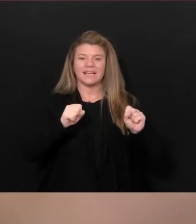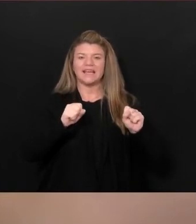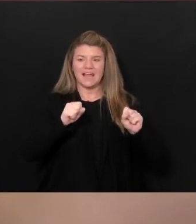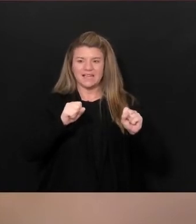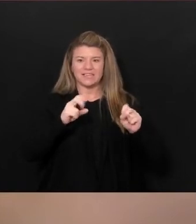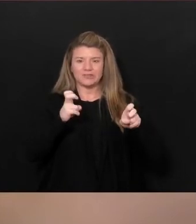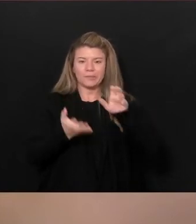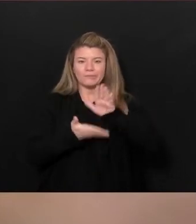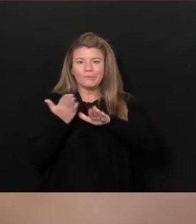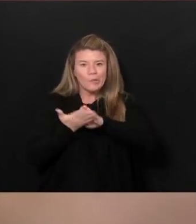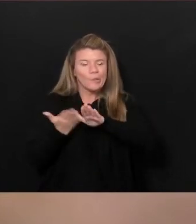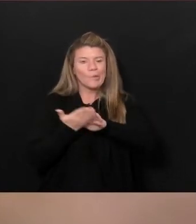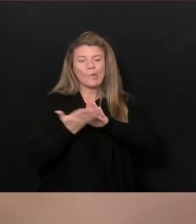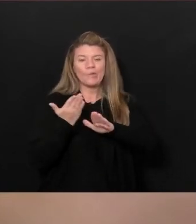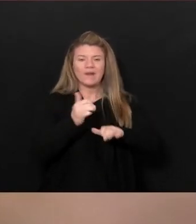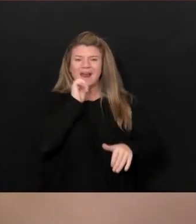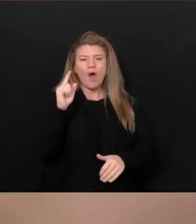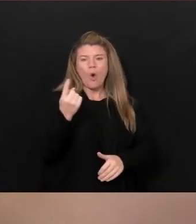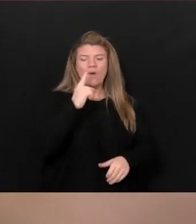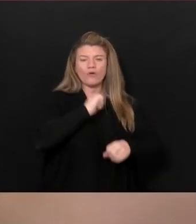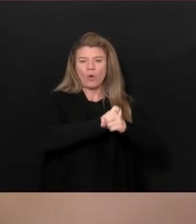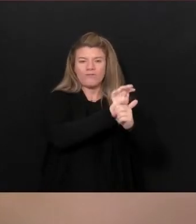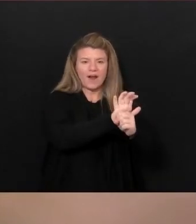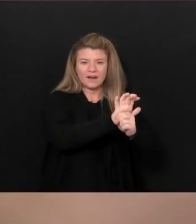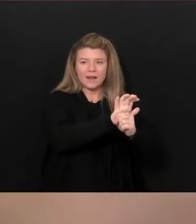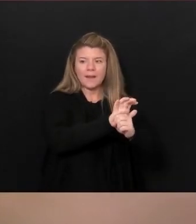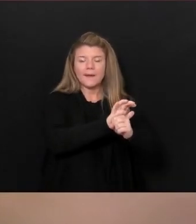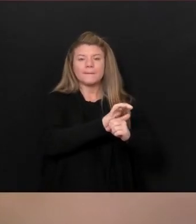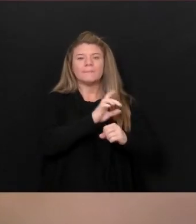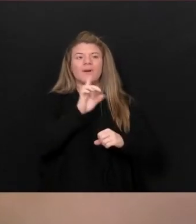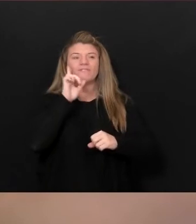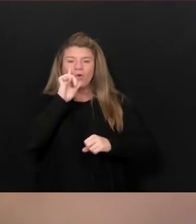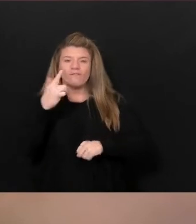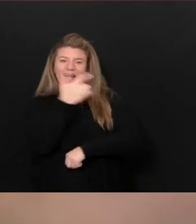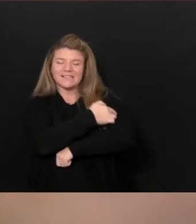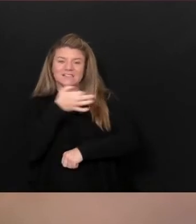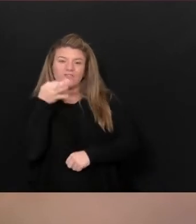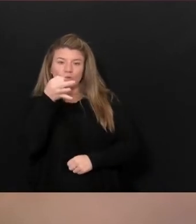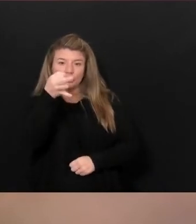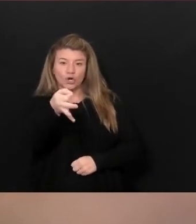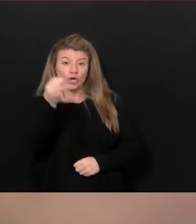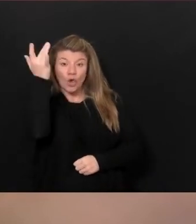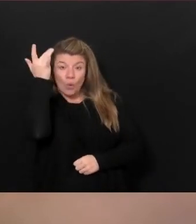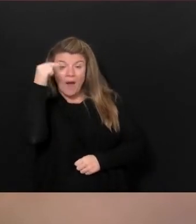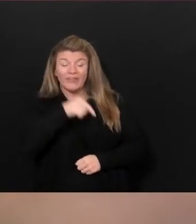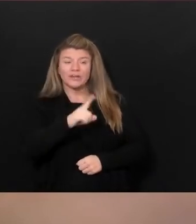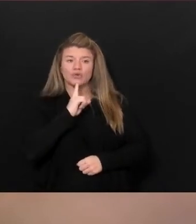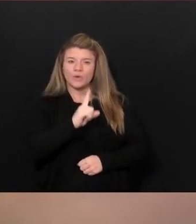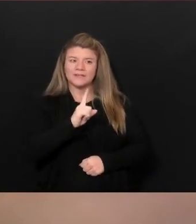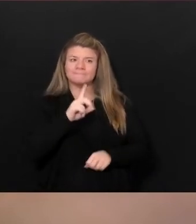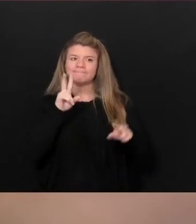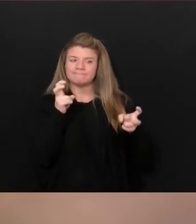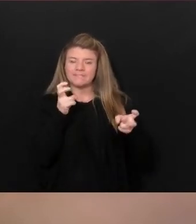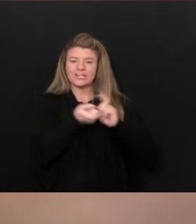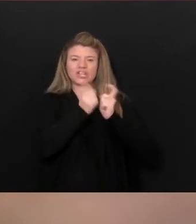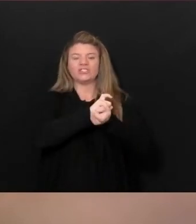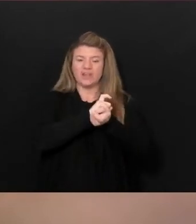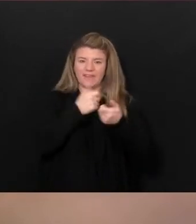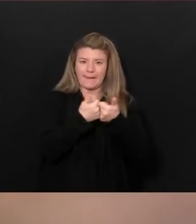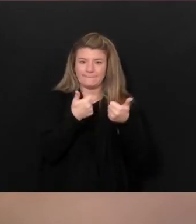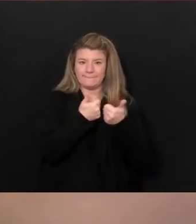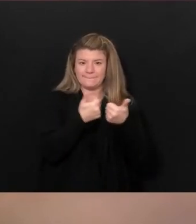not just for COVID-19, but for vaccines that we'll need in the future. So these are really game-changing vaccines.